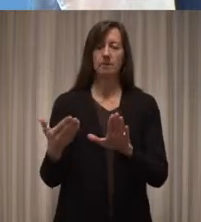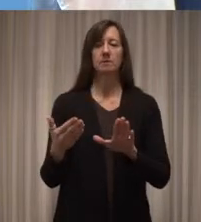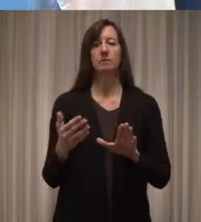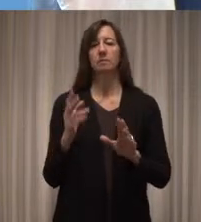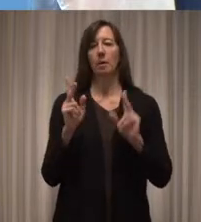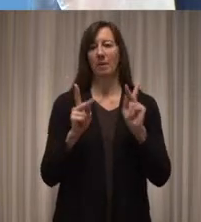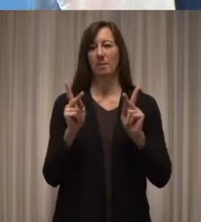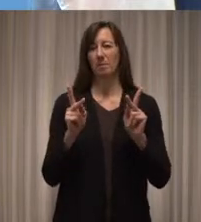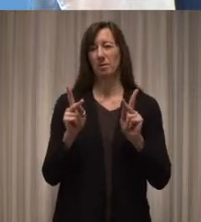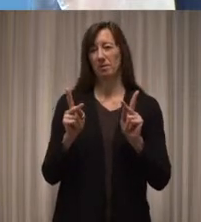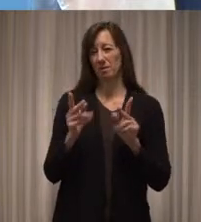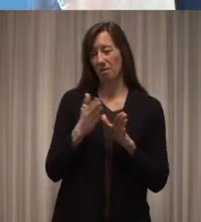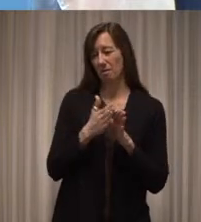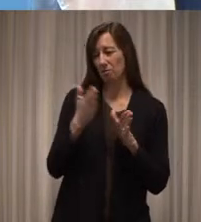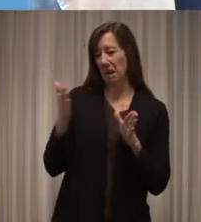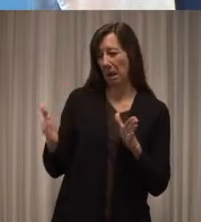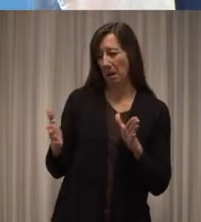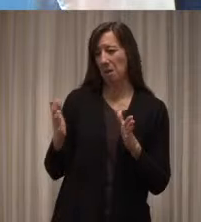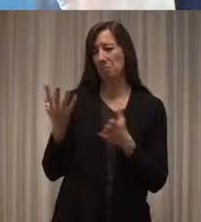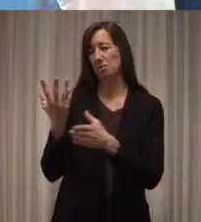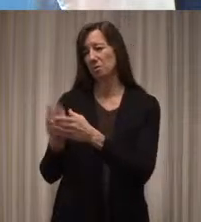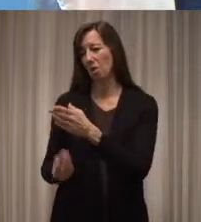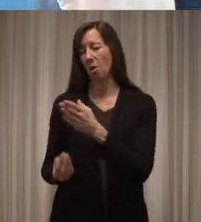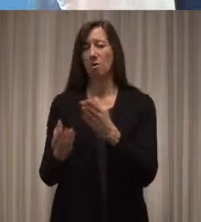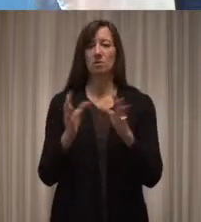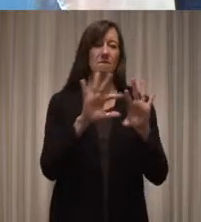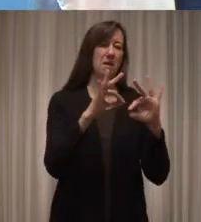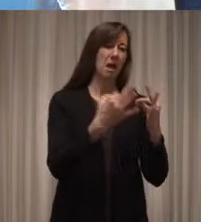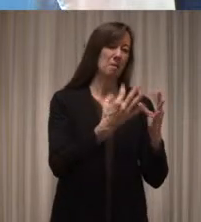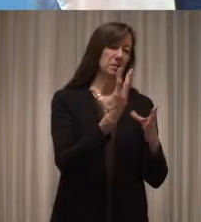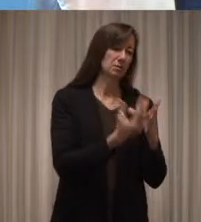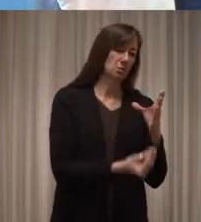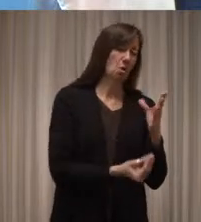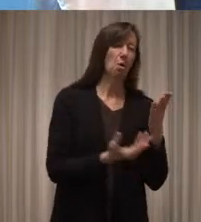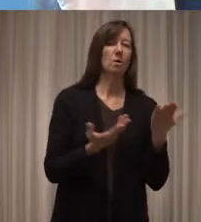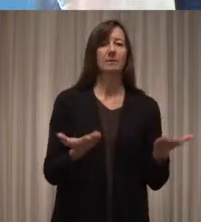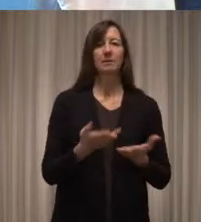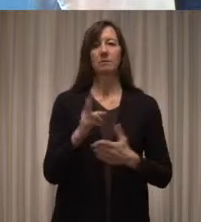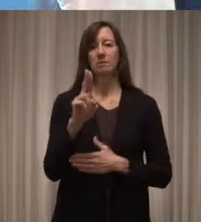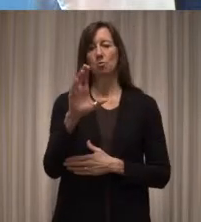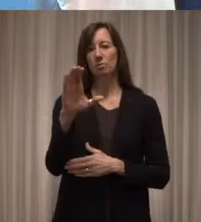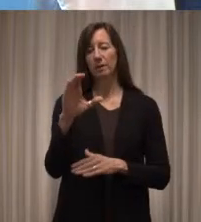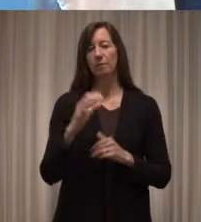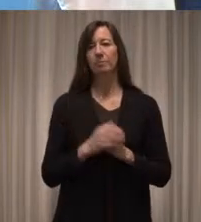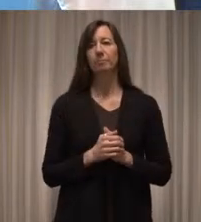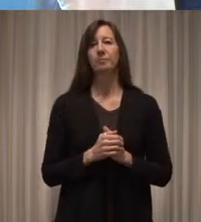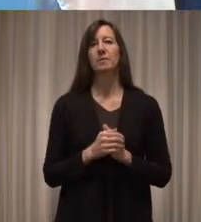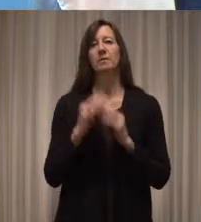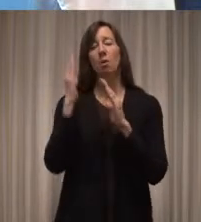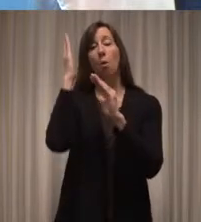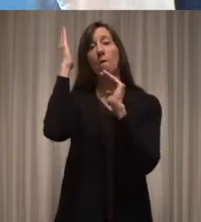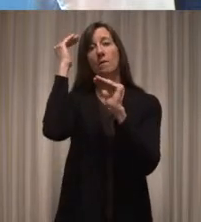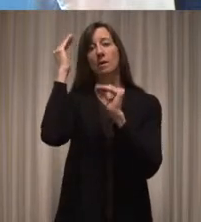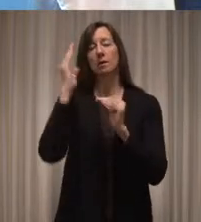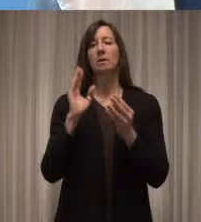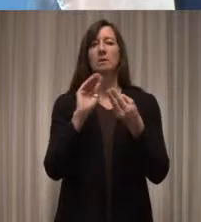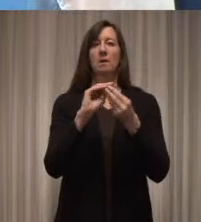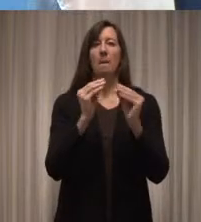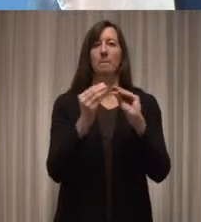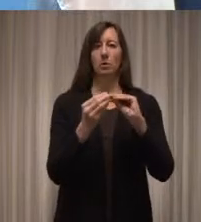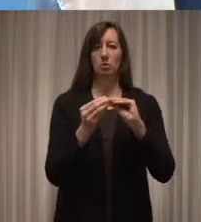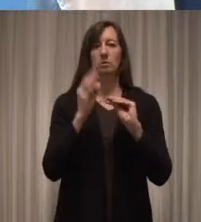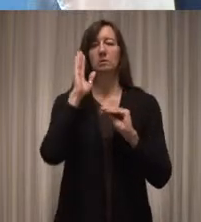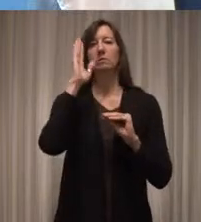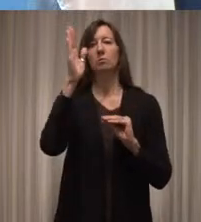here in Ulster County. And hopefully those numbers start to get down and stop